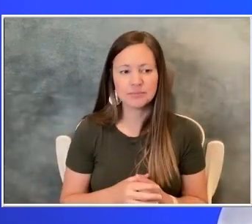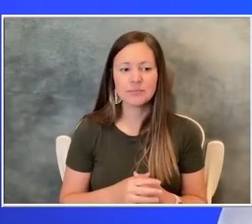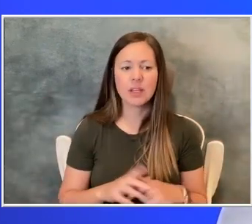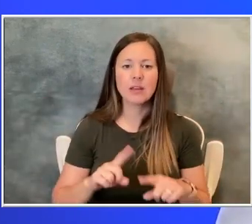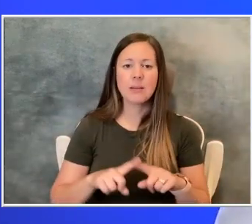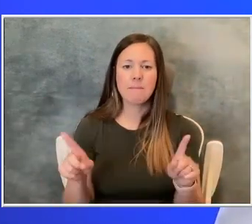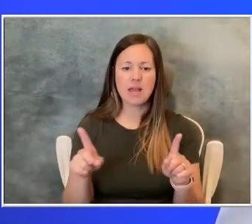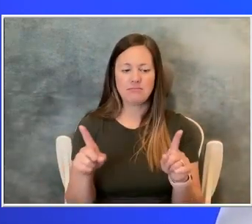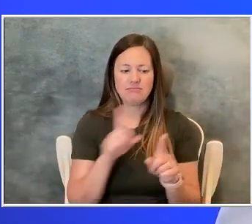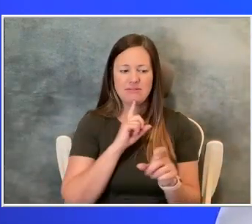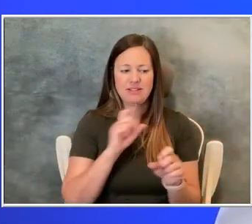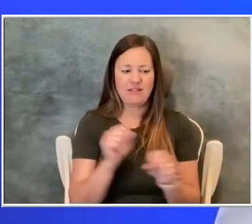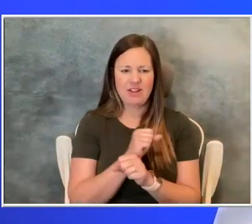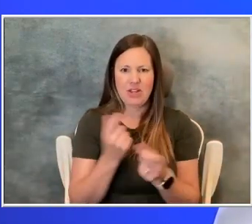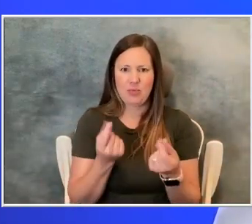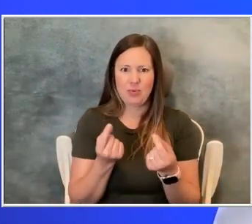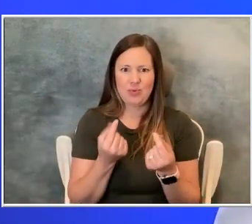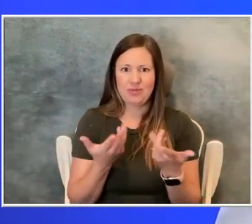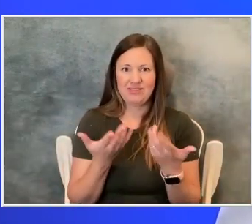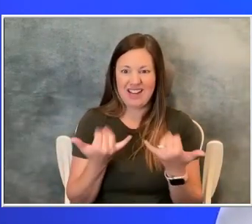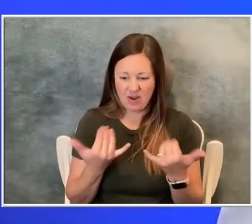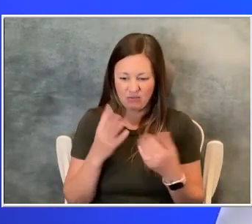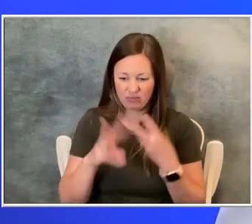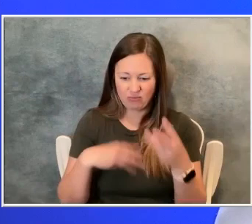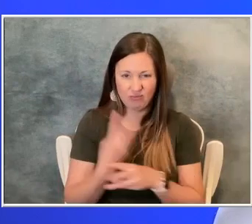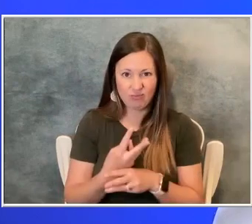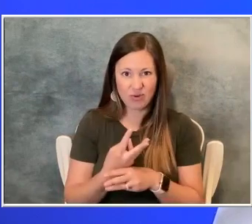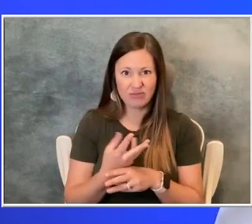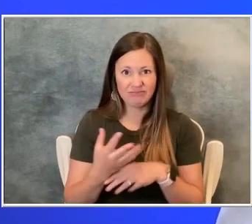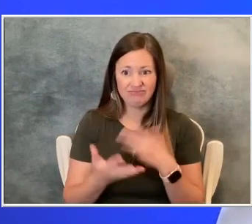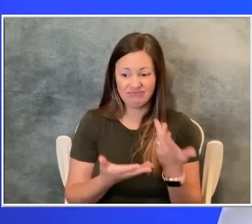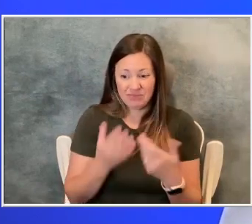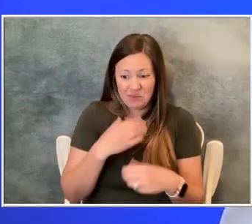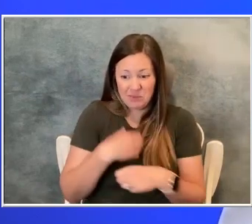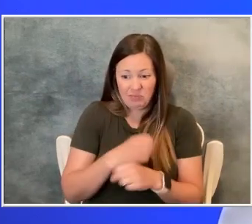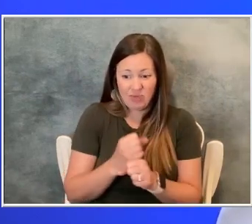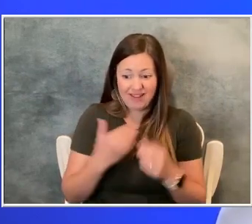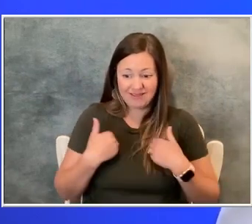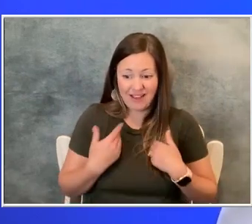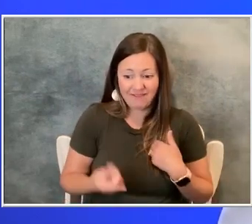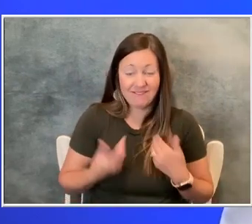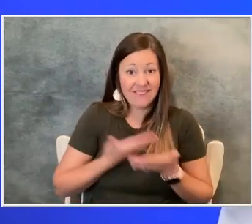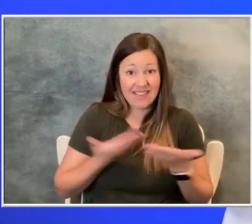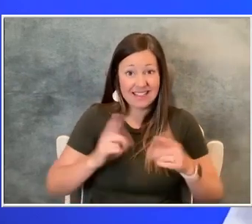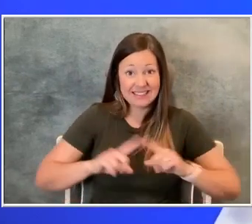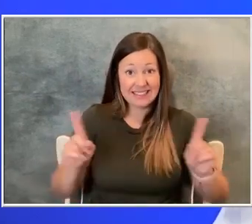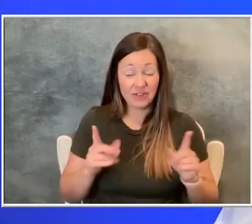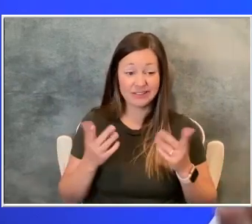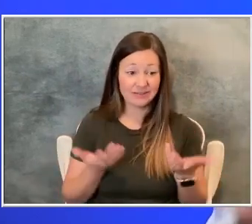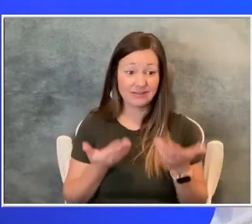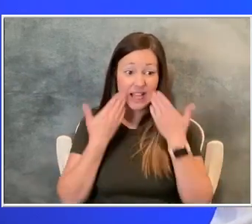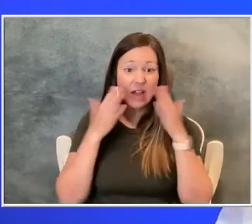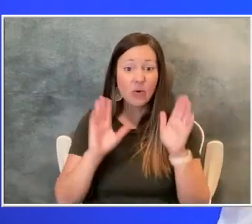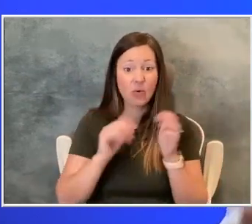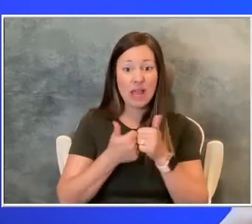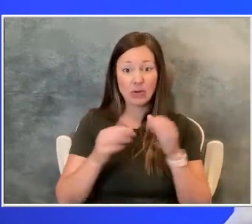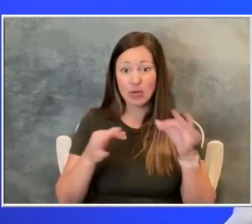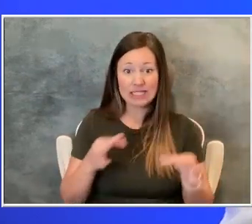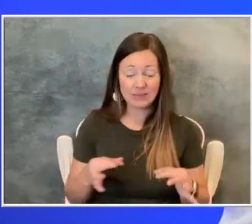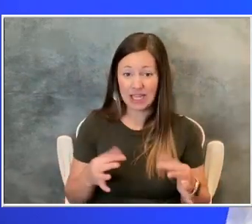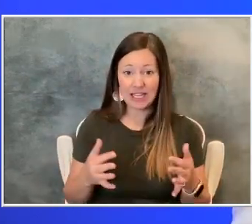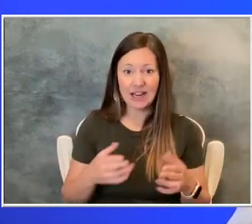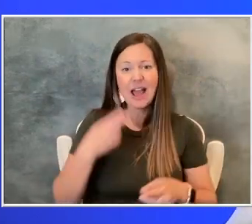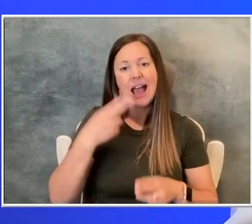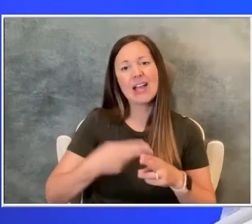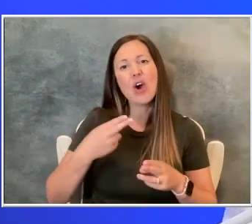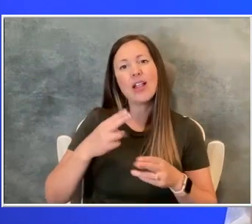We're living in a world where products are different, maybe, and I don't know how to explain. I call it the global warming